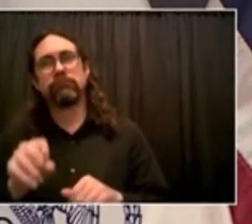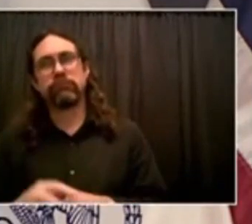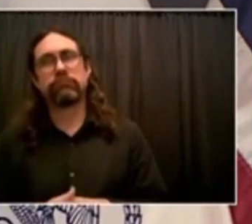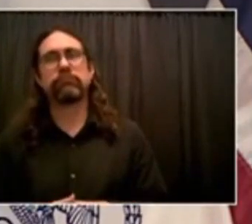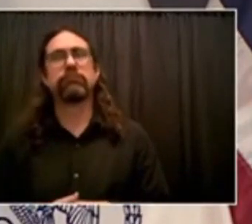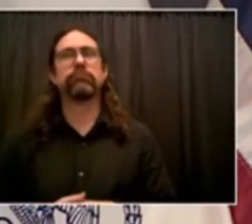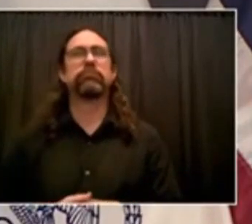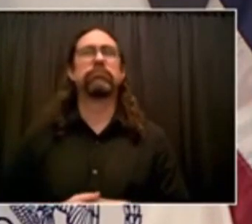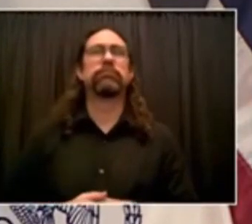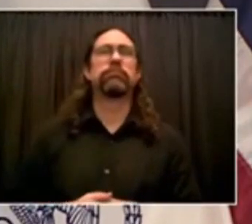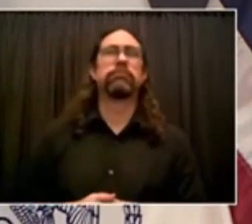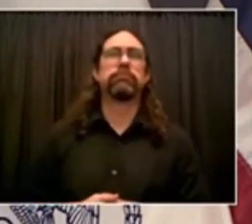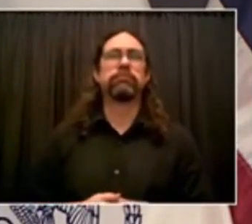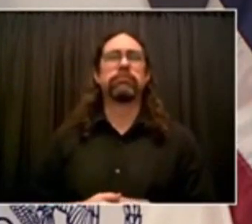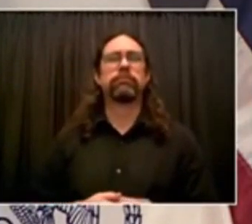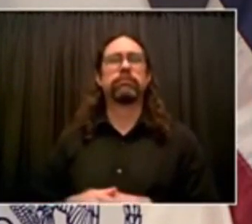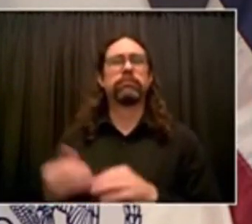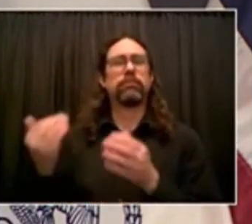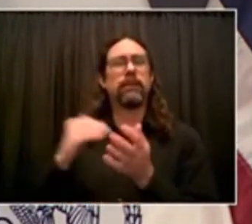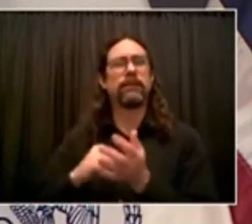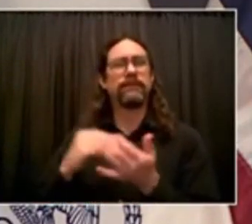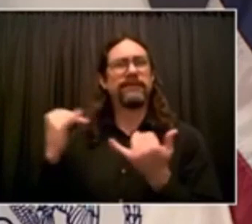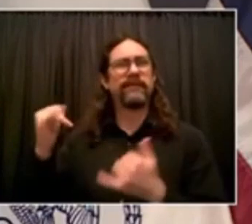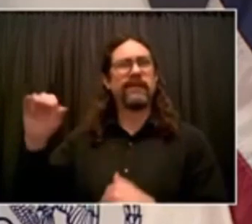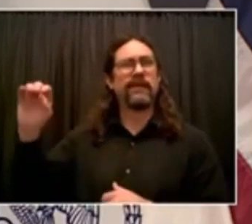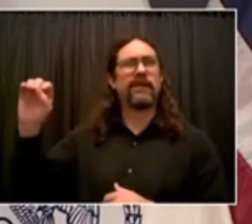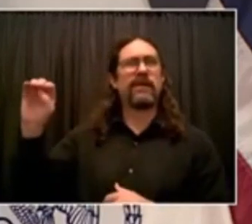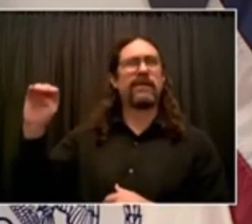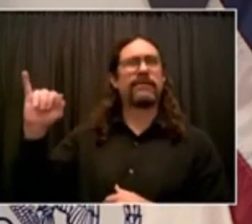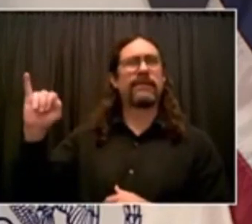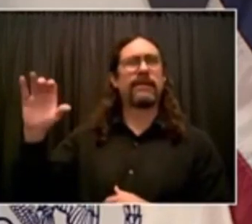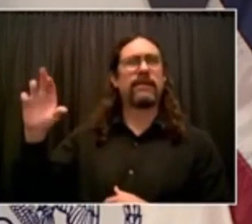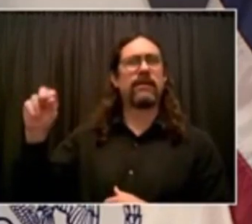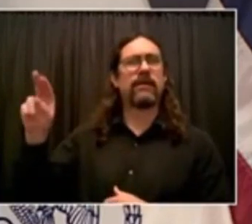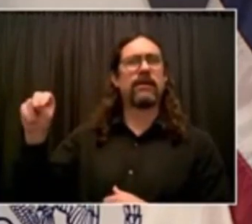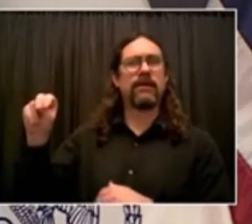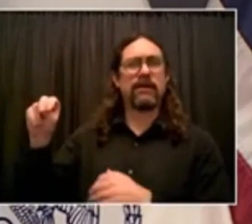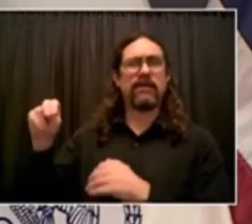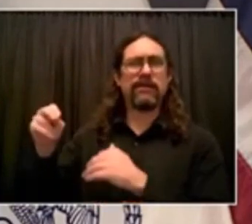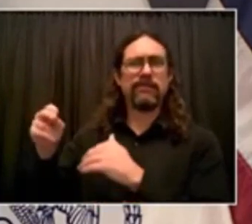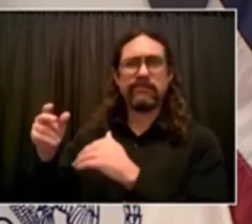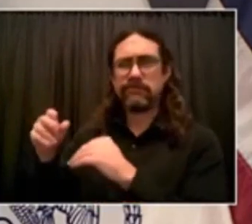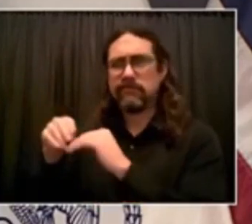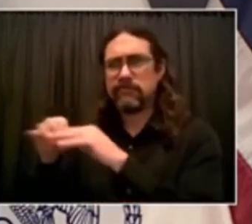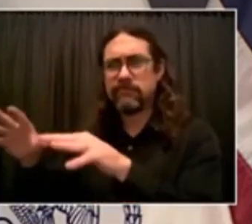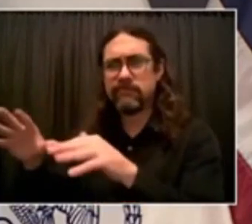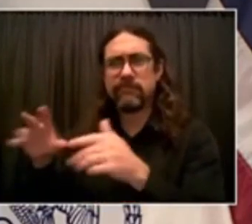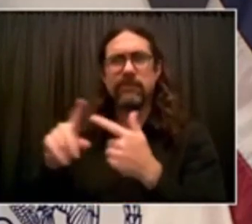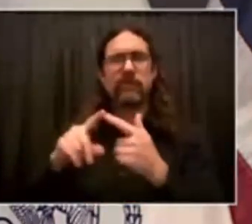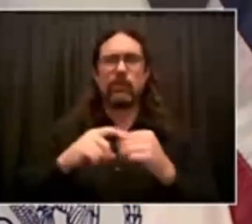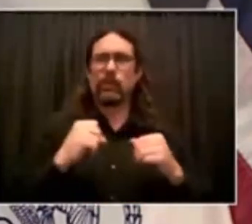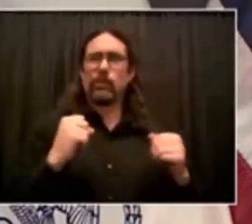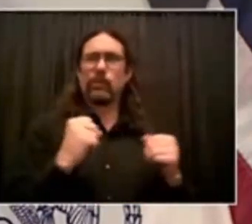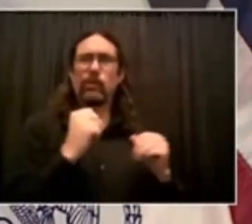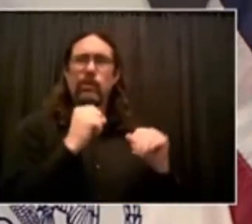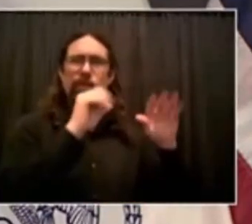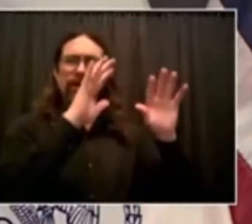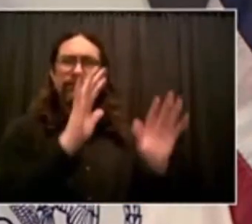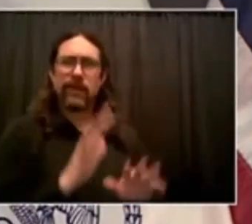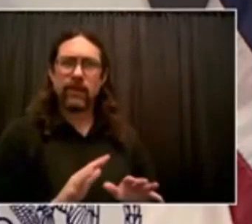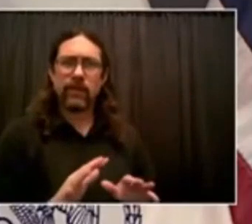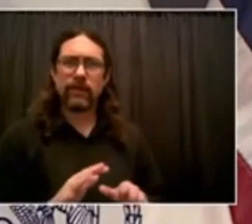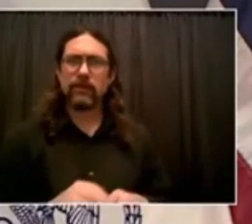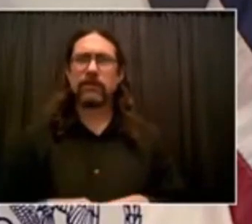form. It's the holiday gatherings coming up. There's a lot going on. And what we're seeing now in other parts of the world, and this is really an